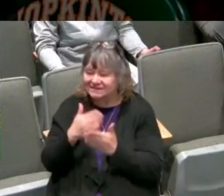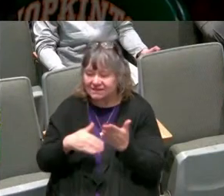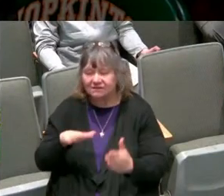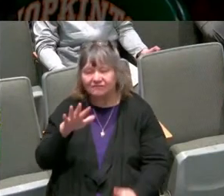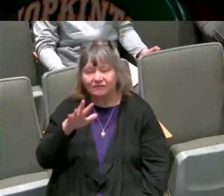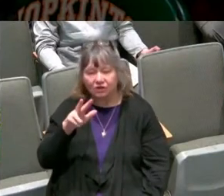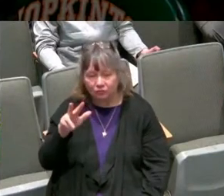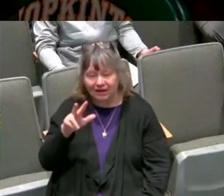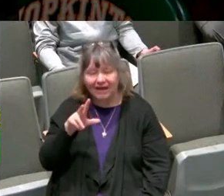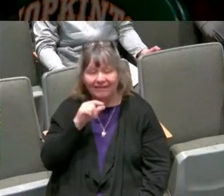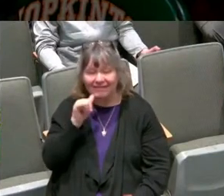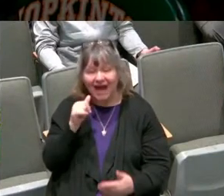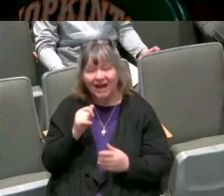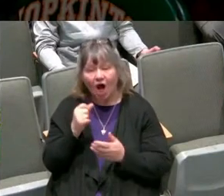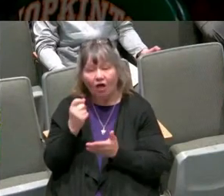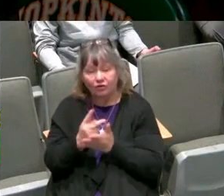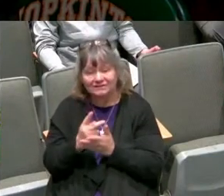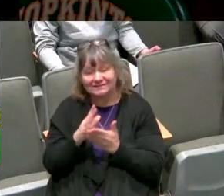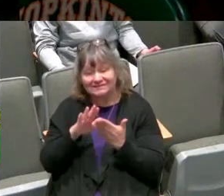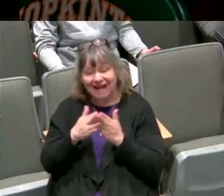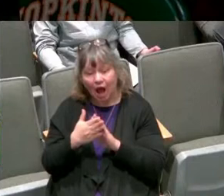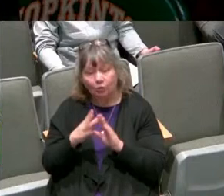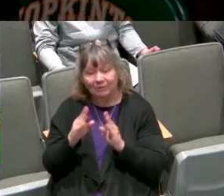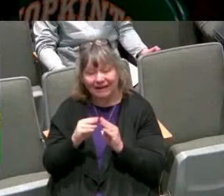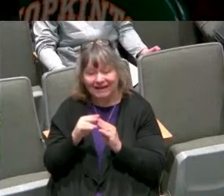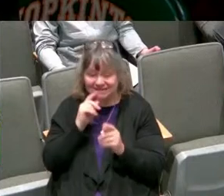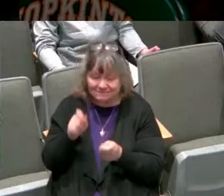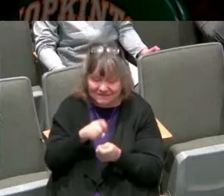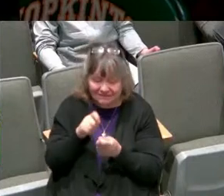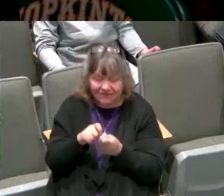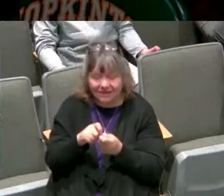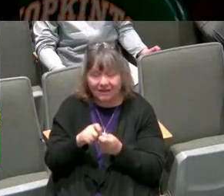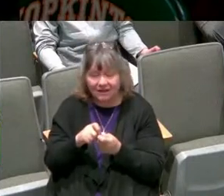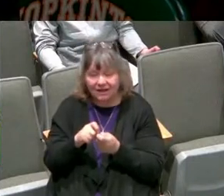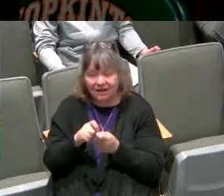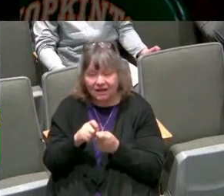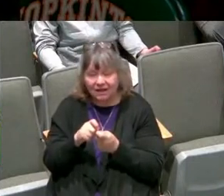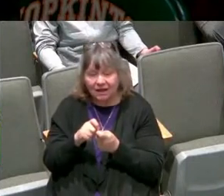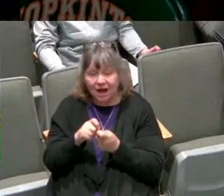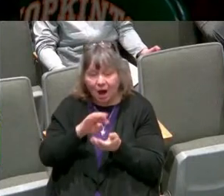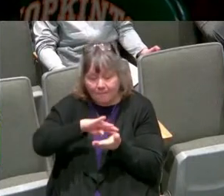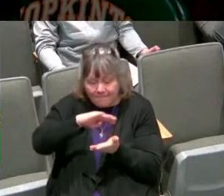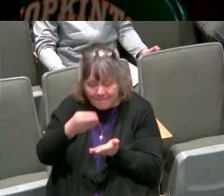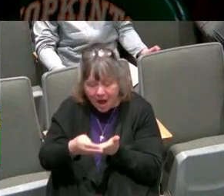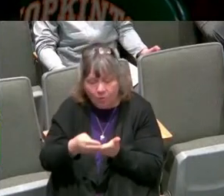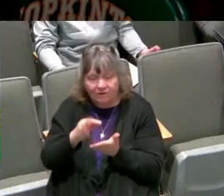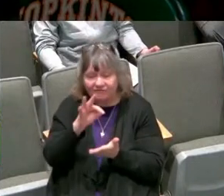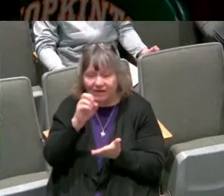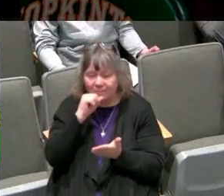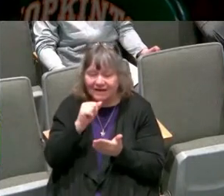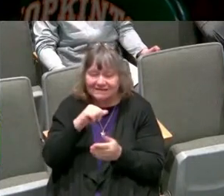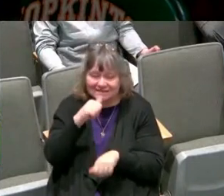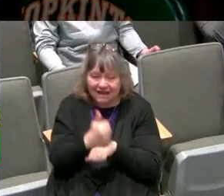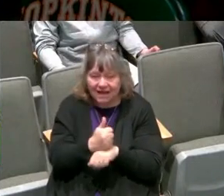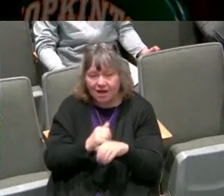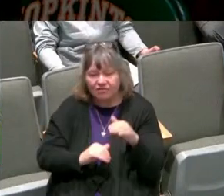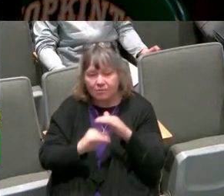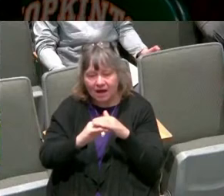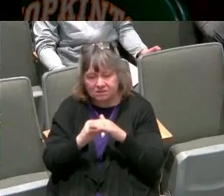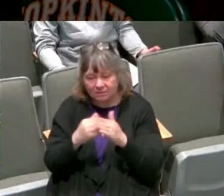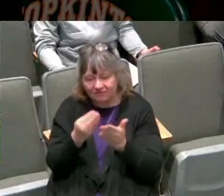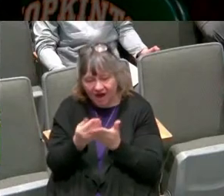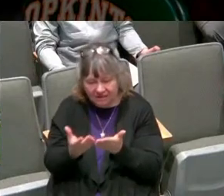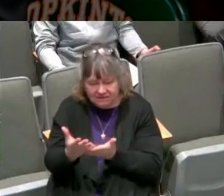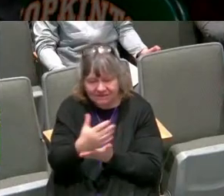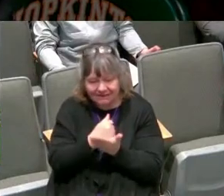requires that town meeting be aware of and specifically approve the size and use of these funds each year by setting the maximum amounts that may be collected and